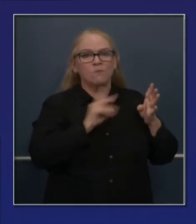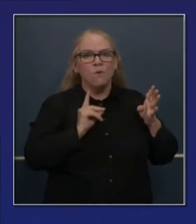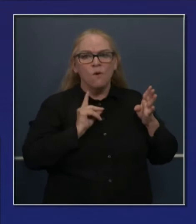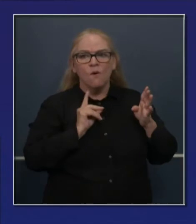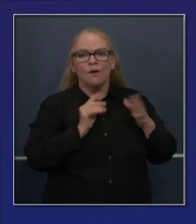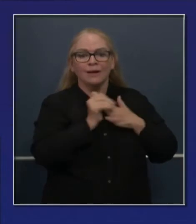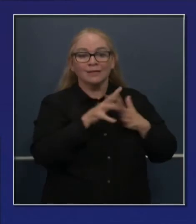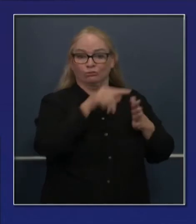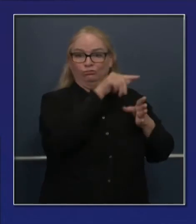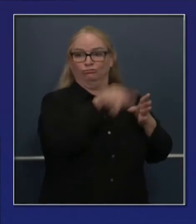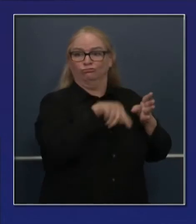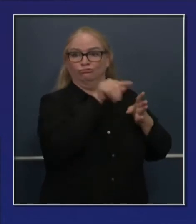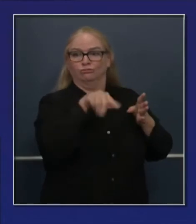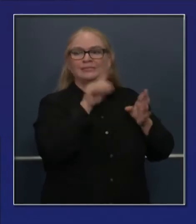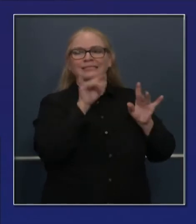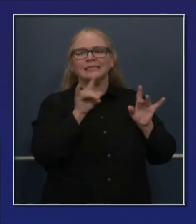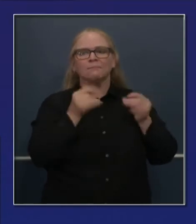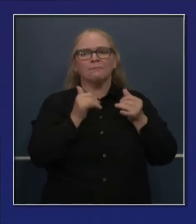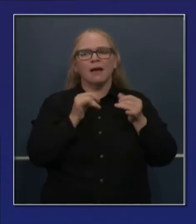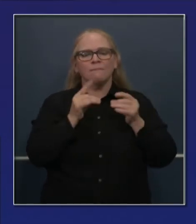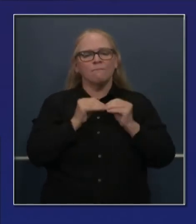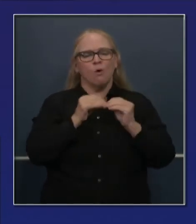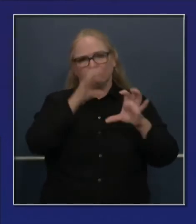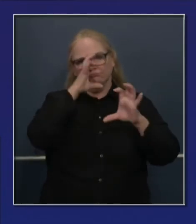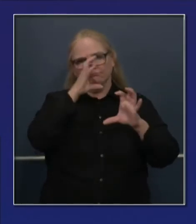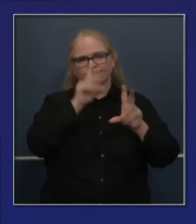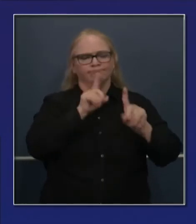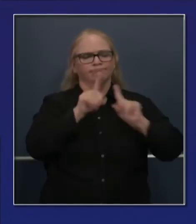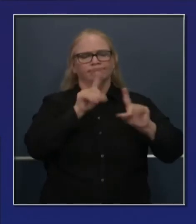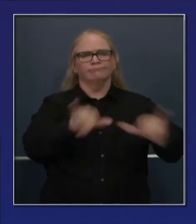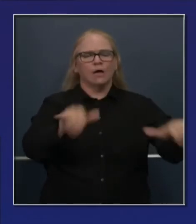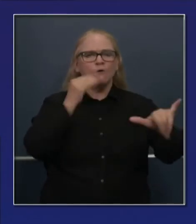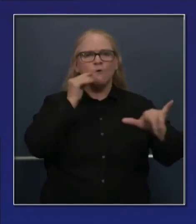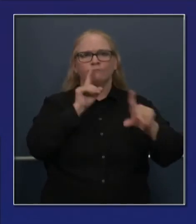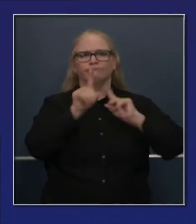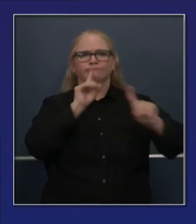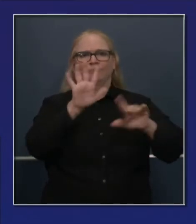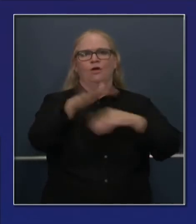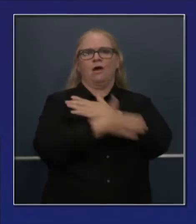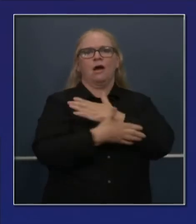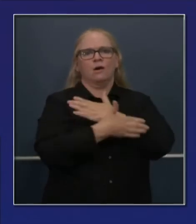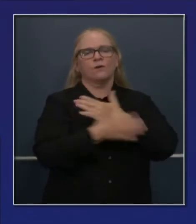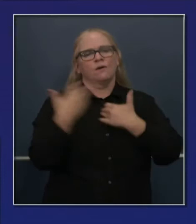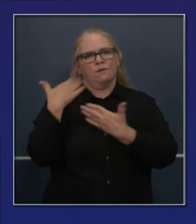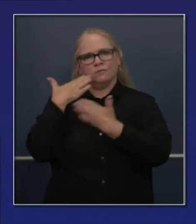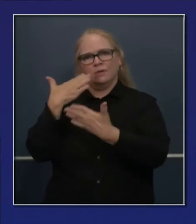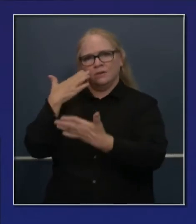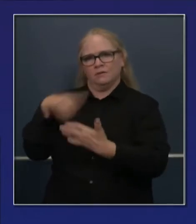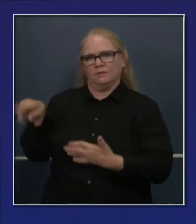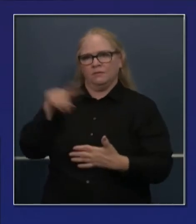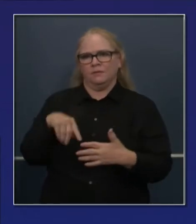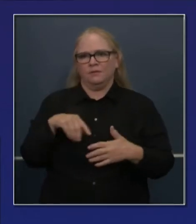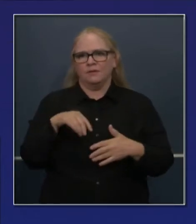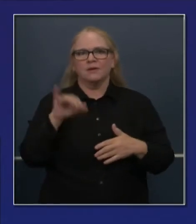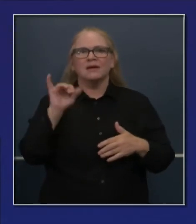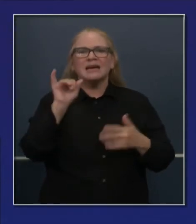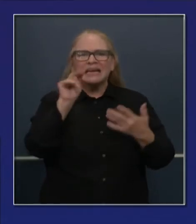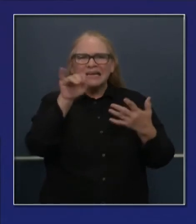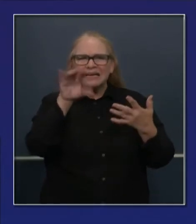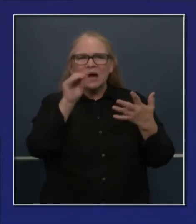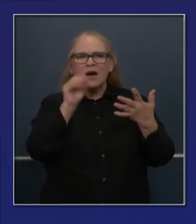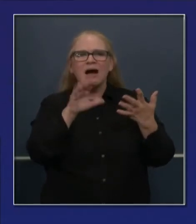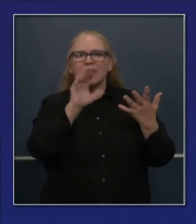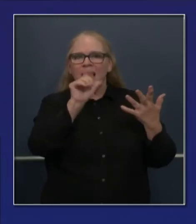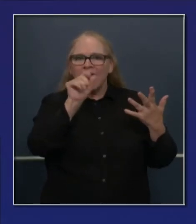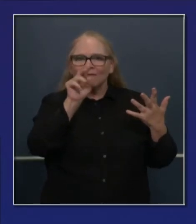space. So Amador, Mendocino, you see Inyo County, Calaveras, and Sierra. Sierra just joined the list over